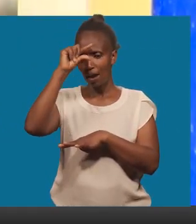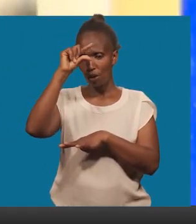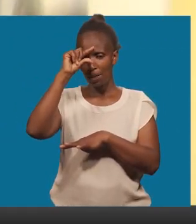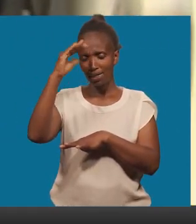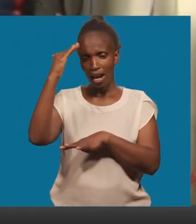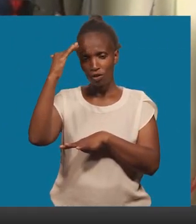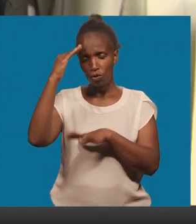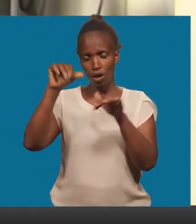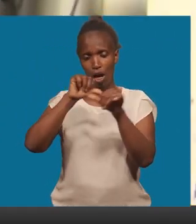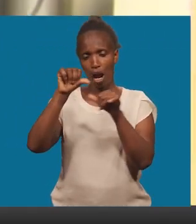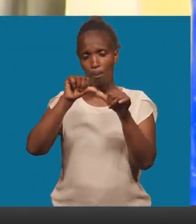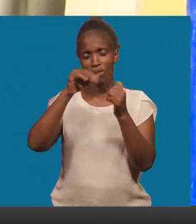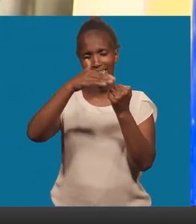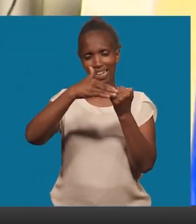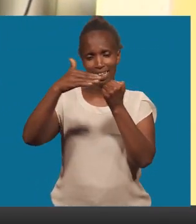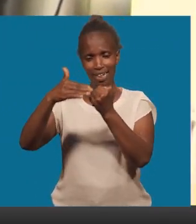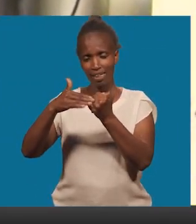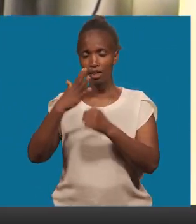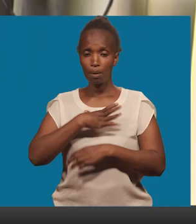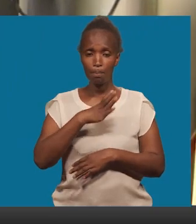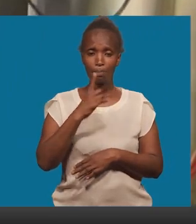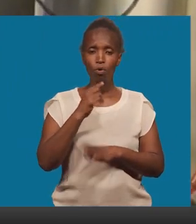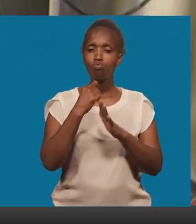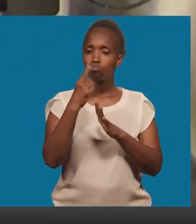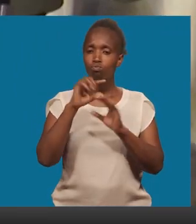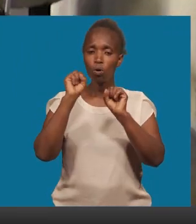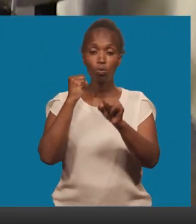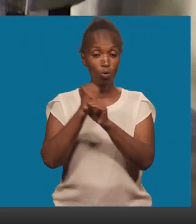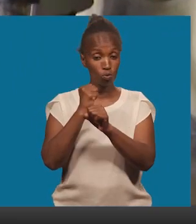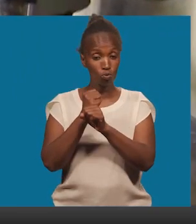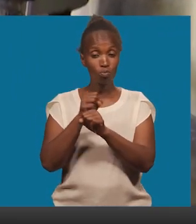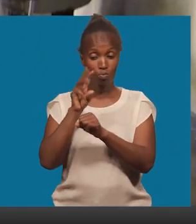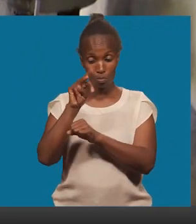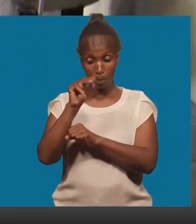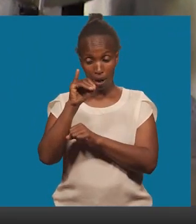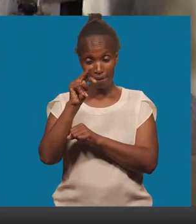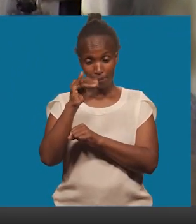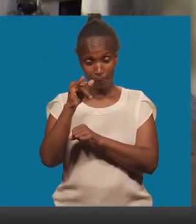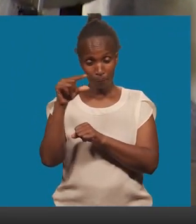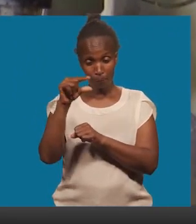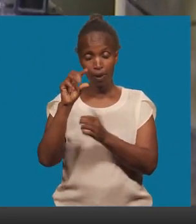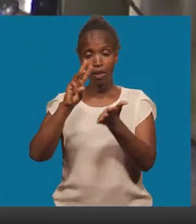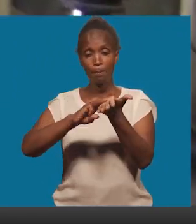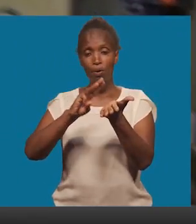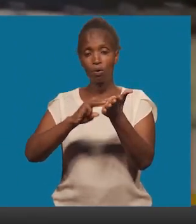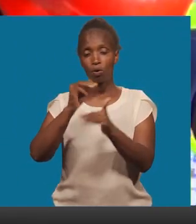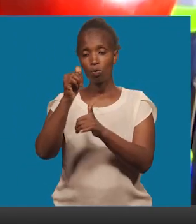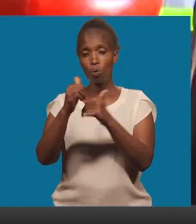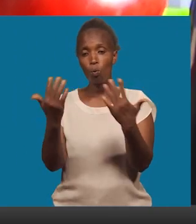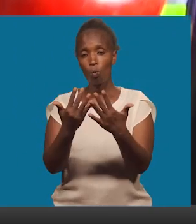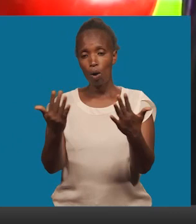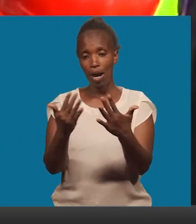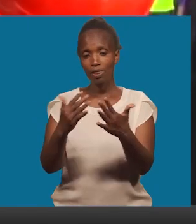vikundi 66 vya wachimbaji madini wadogo katika kaunti ya Migori ambavyo vitasaidiwa kuunda vyama